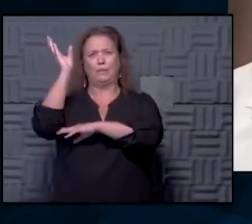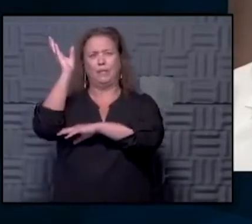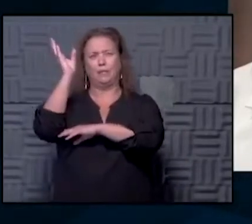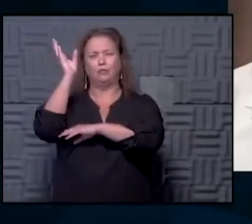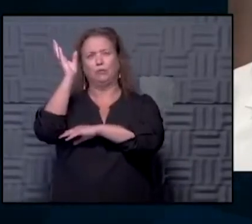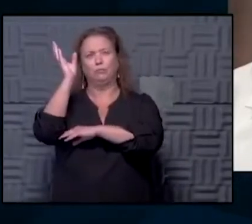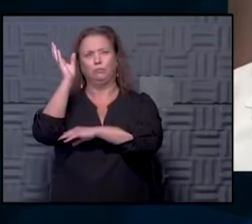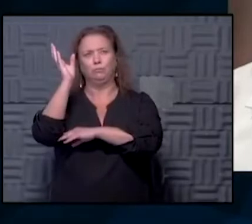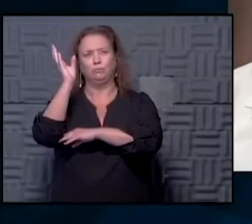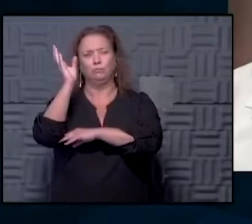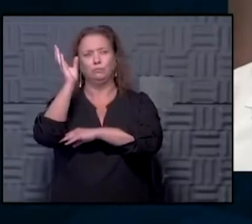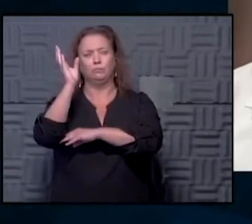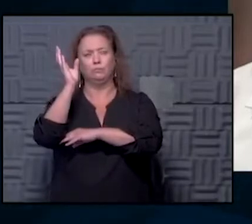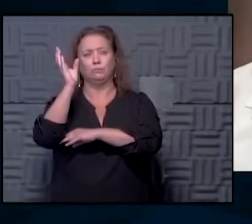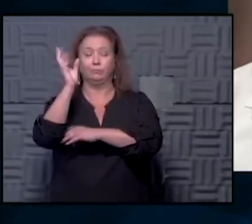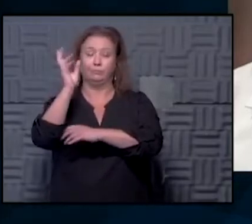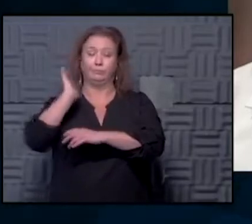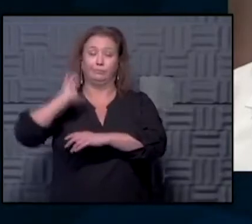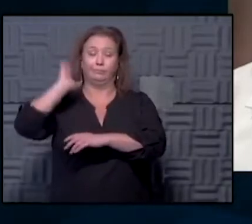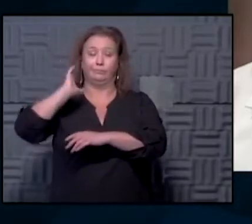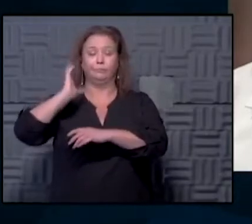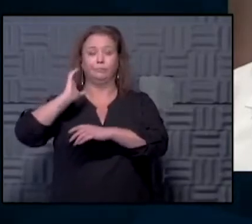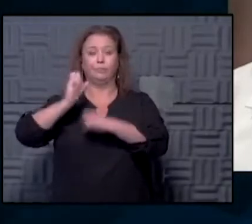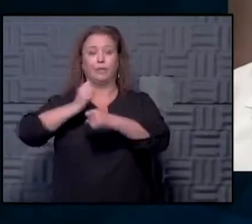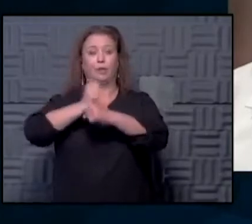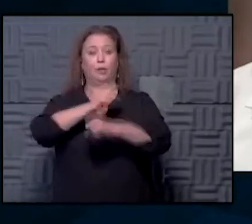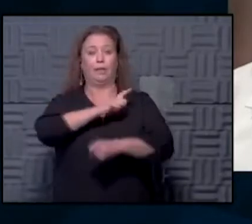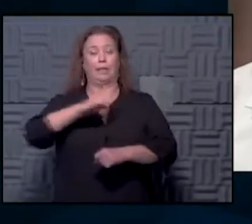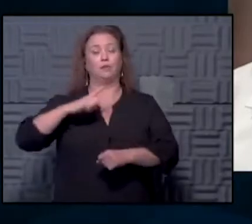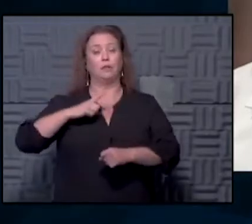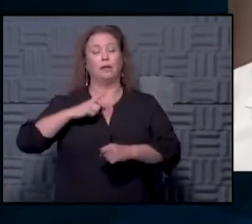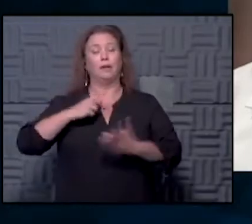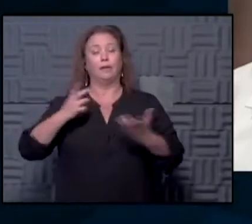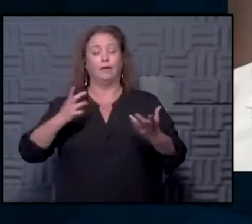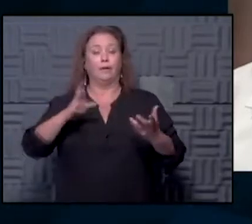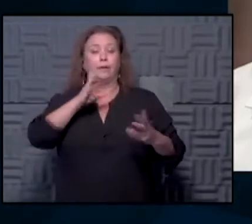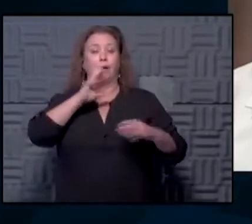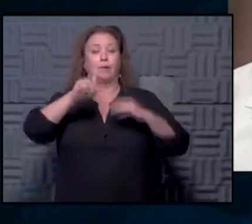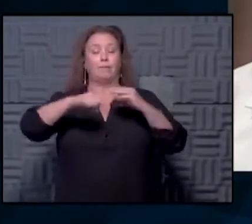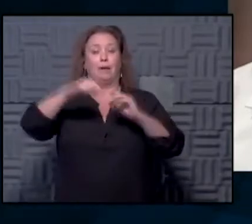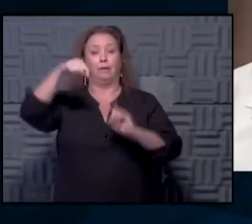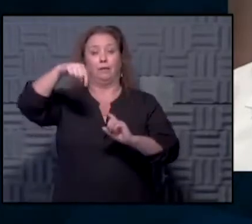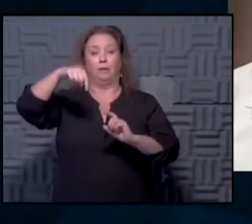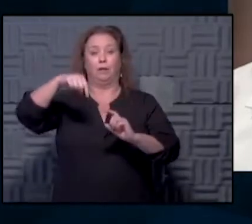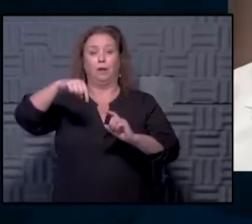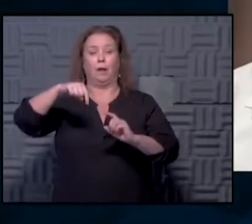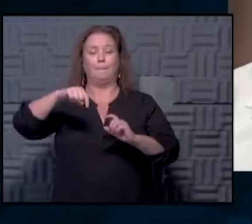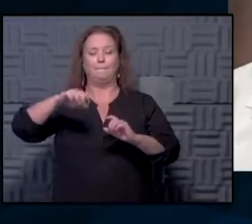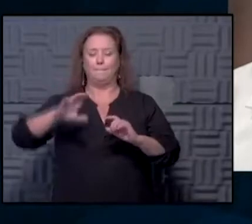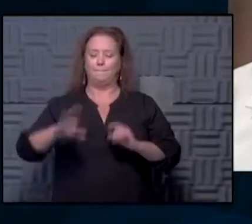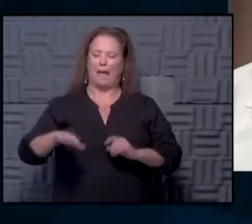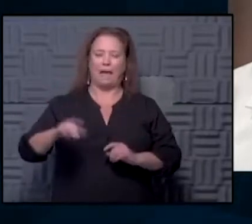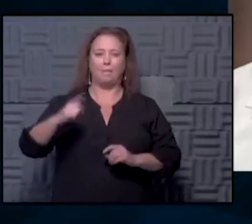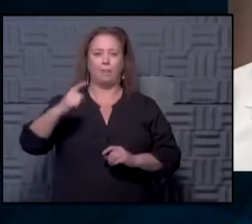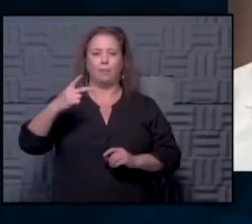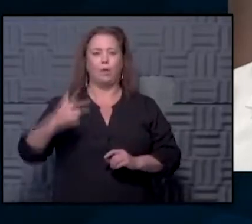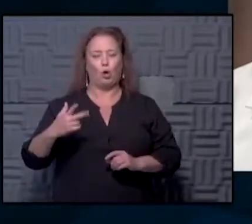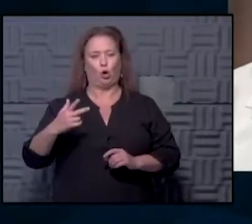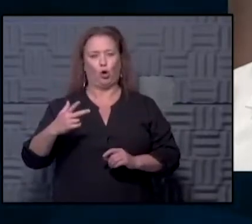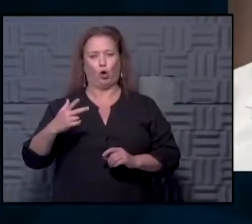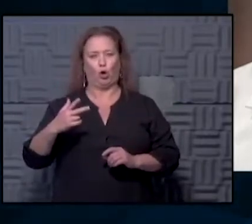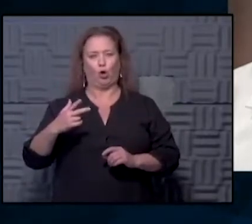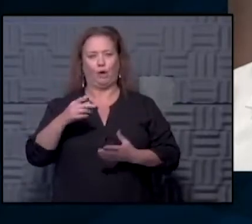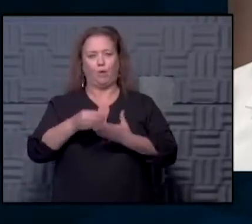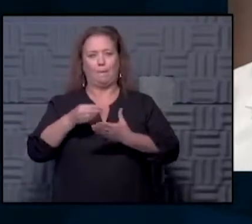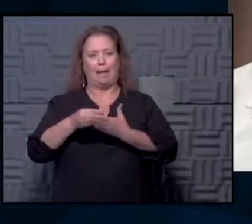somewhat prophecy early in the year to the legislature that pointed out that we are in the bottom third in a per capita basis of funding